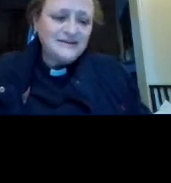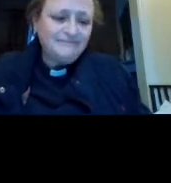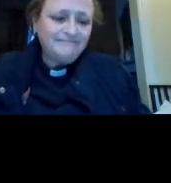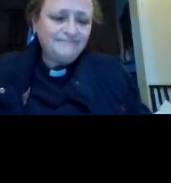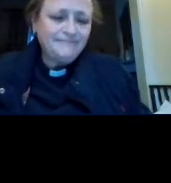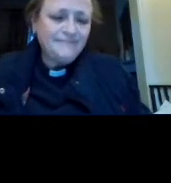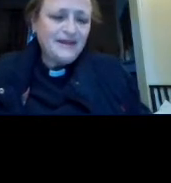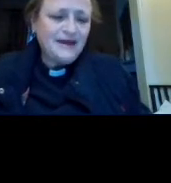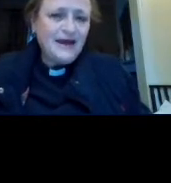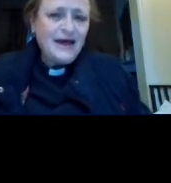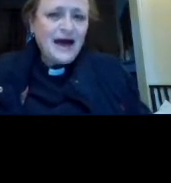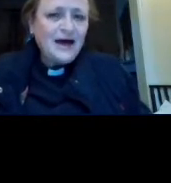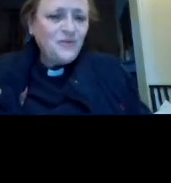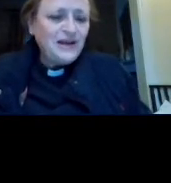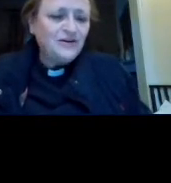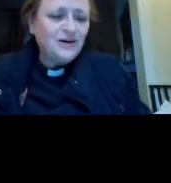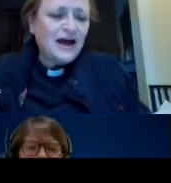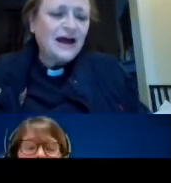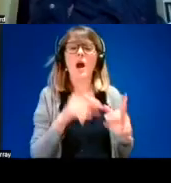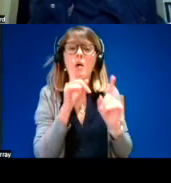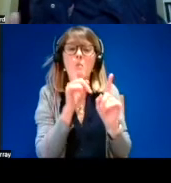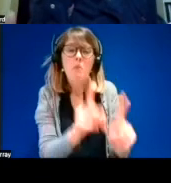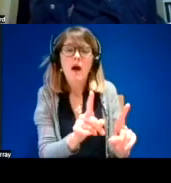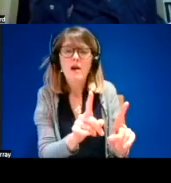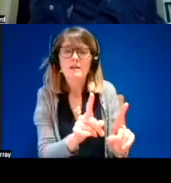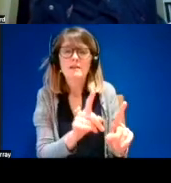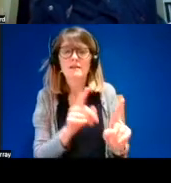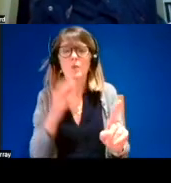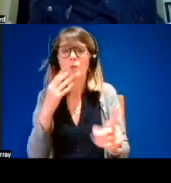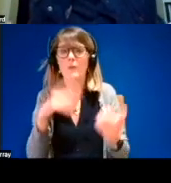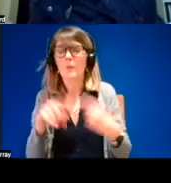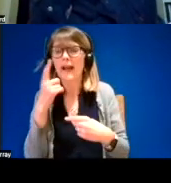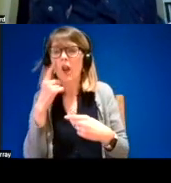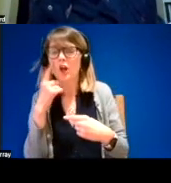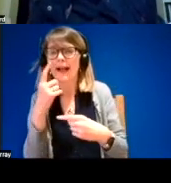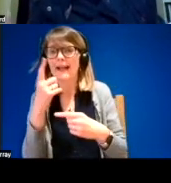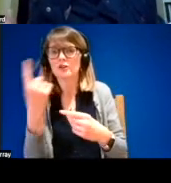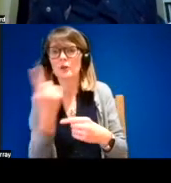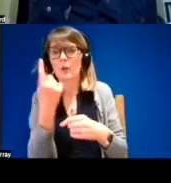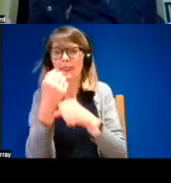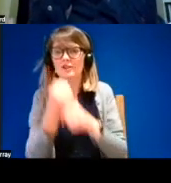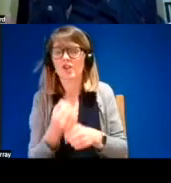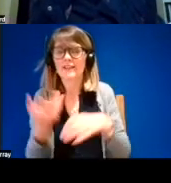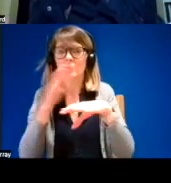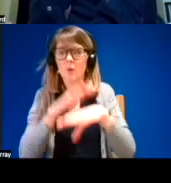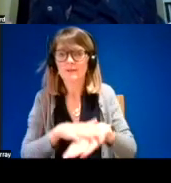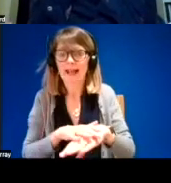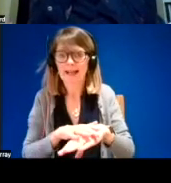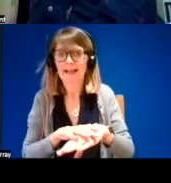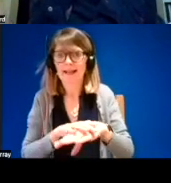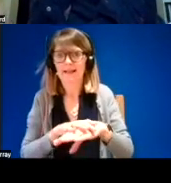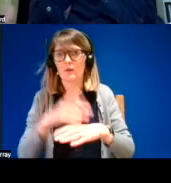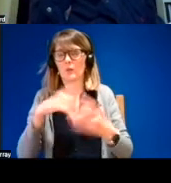But as we look at those who the church is ordaining, we need to do so with an